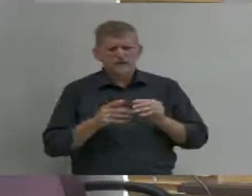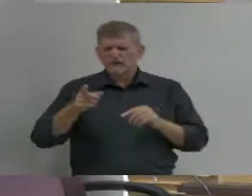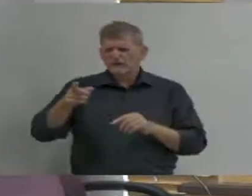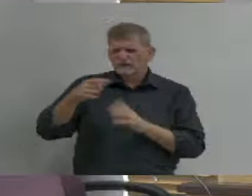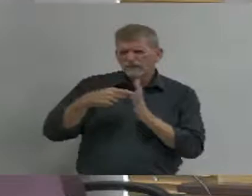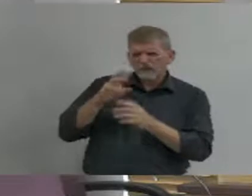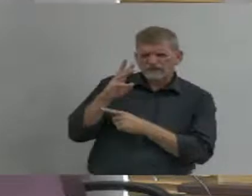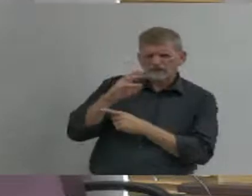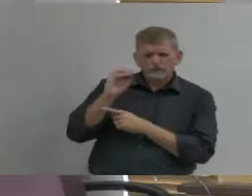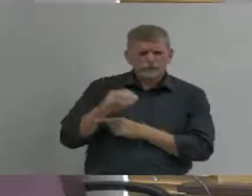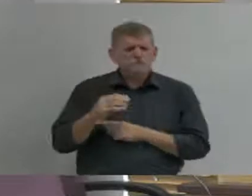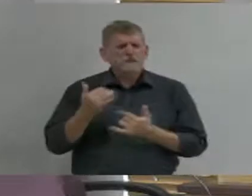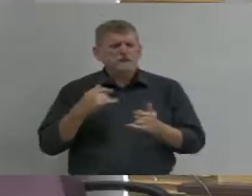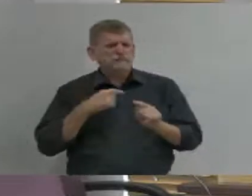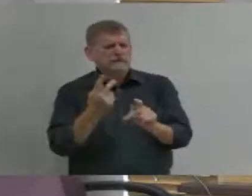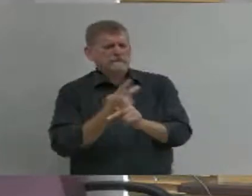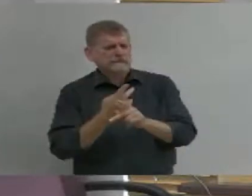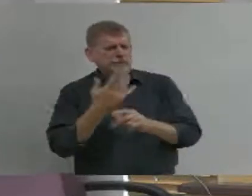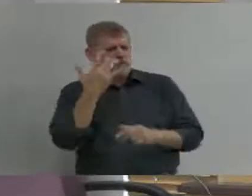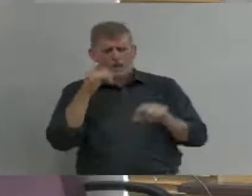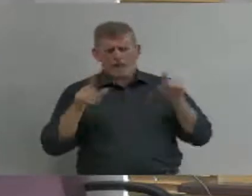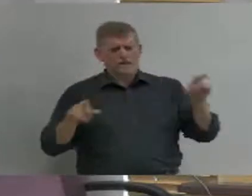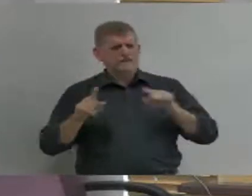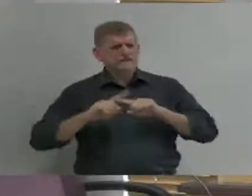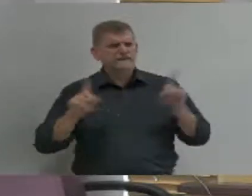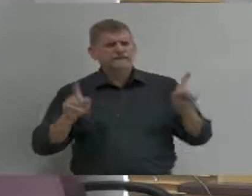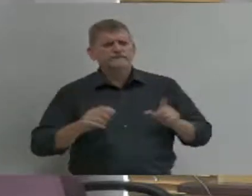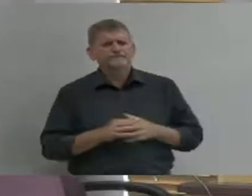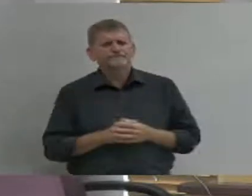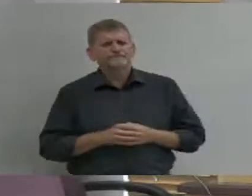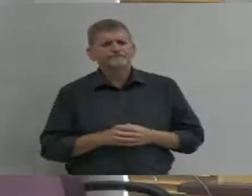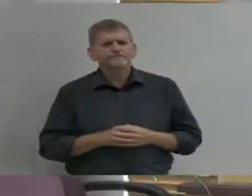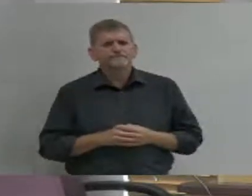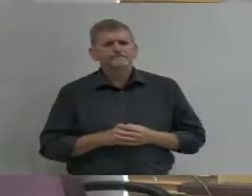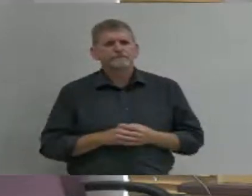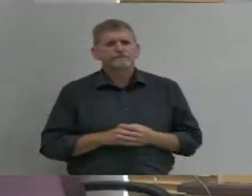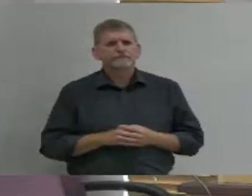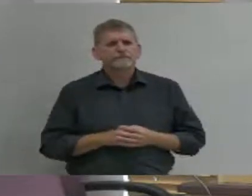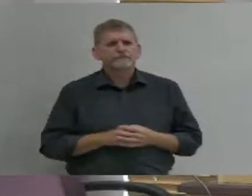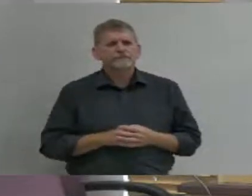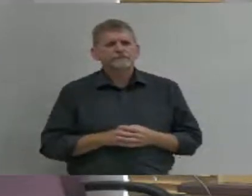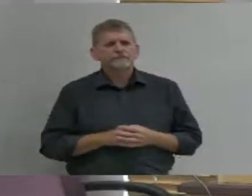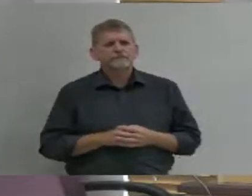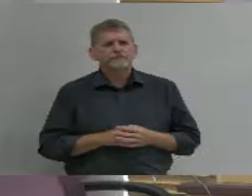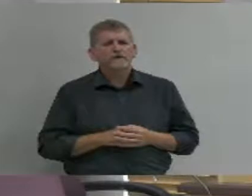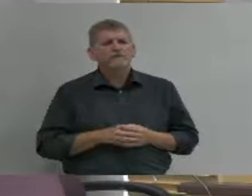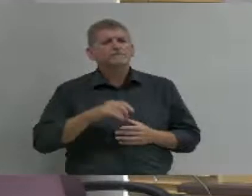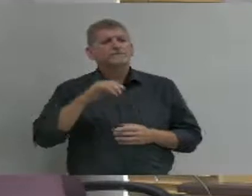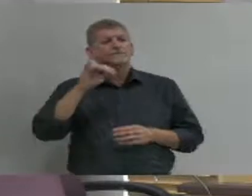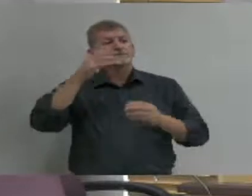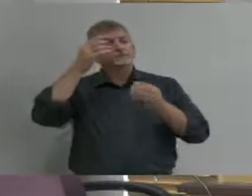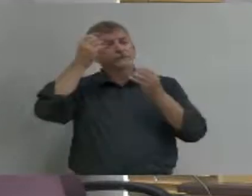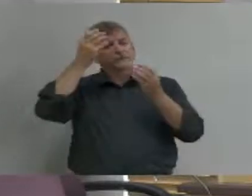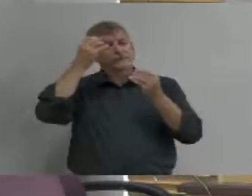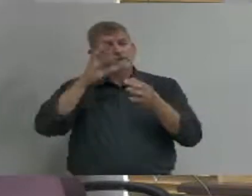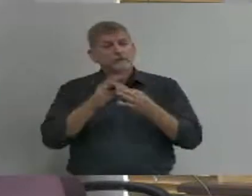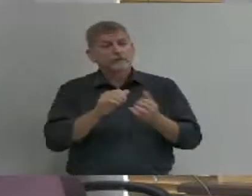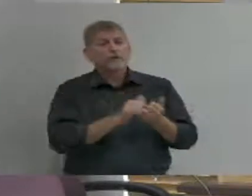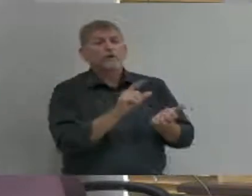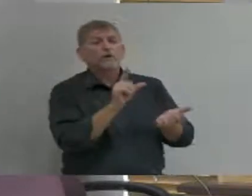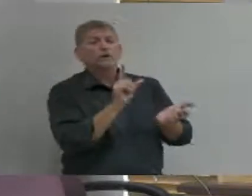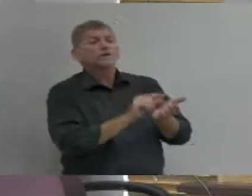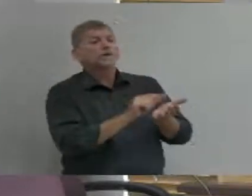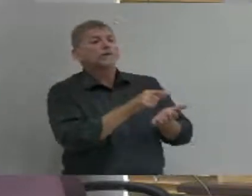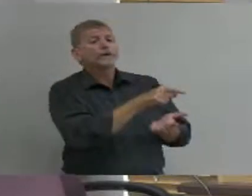Sure. So I believe the information published in the newspaper is coming from the State Department of